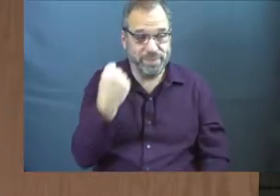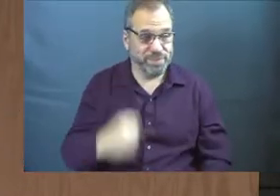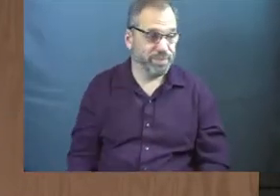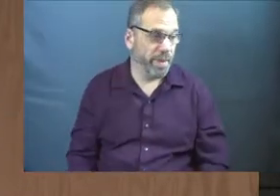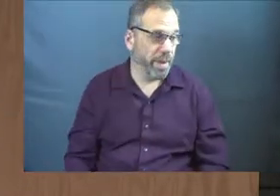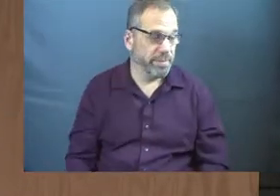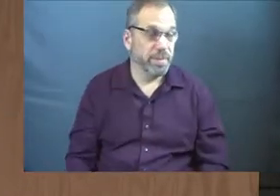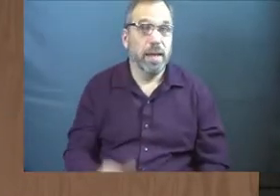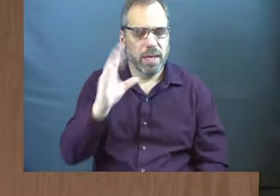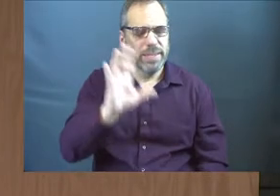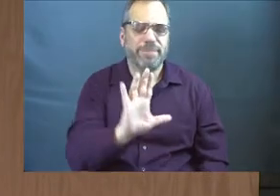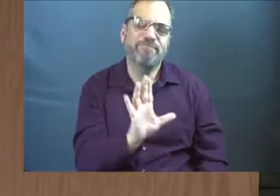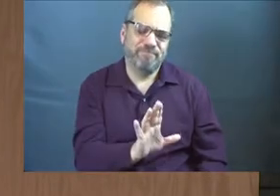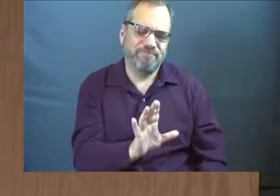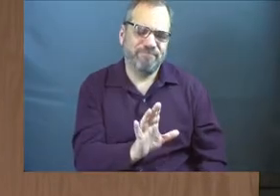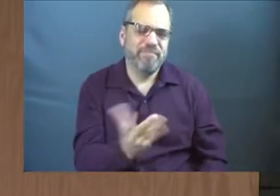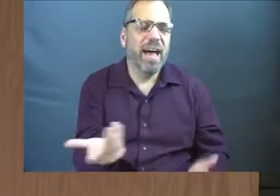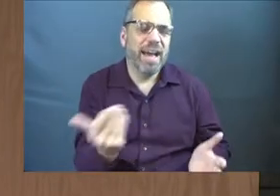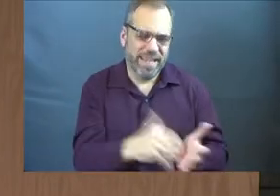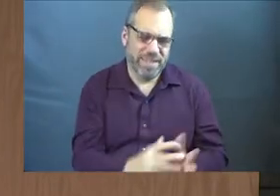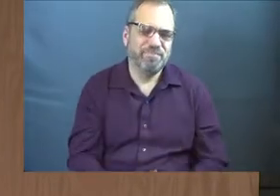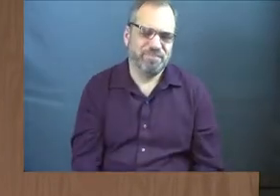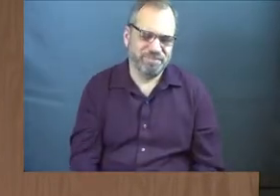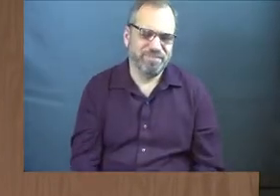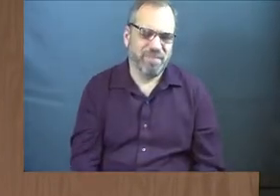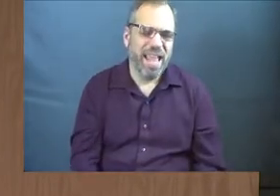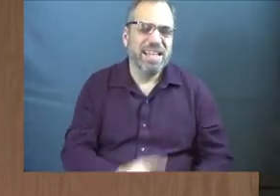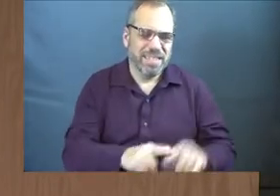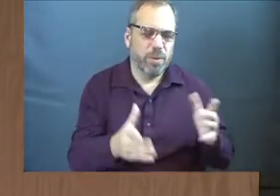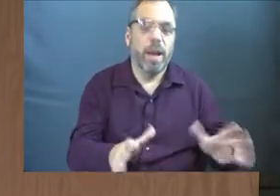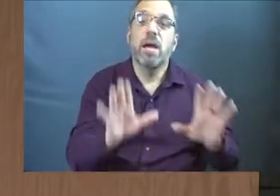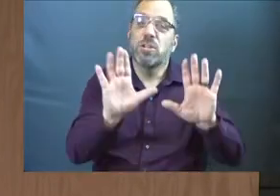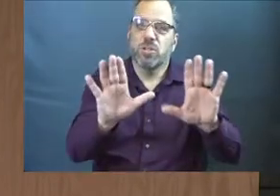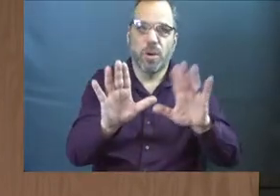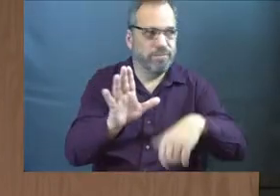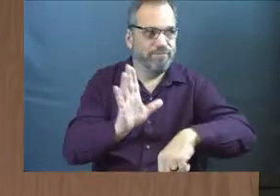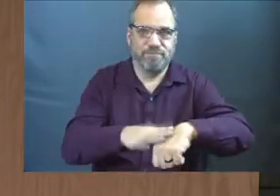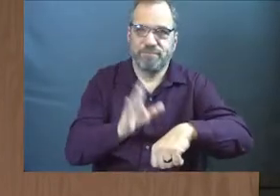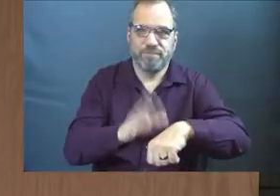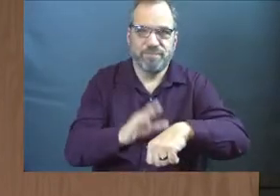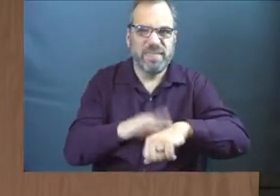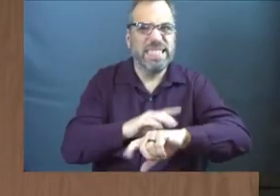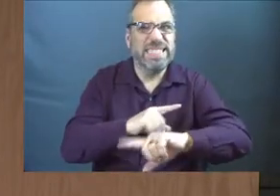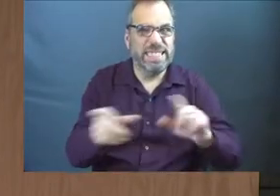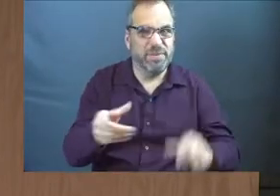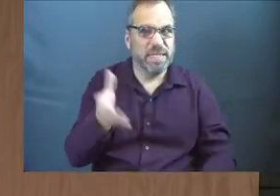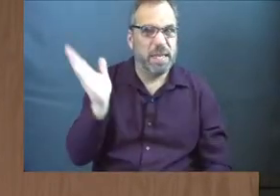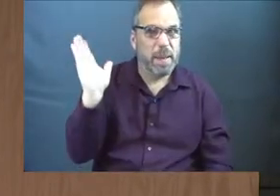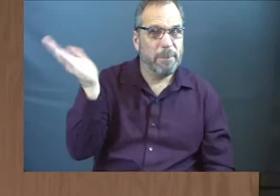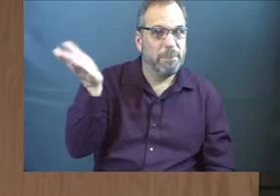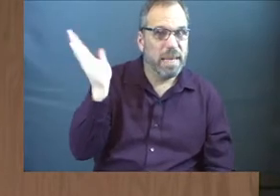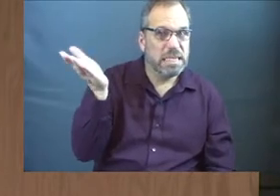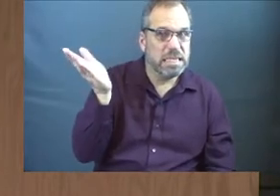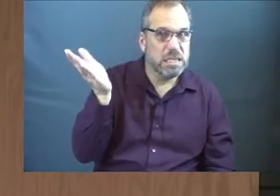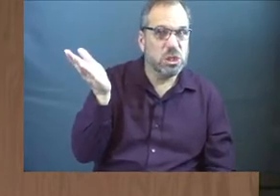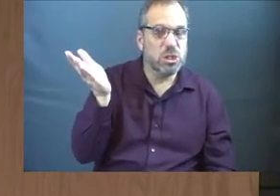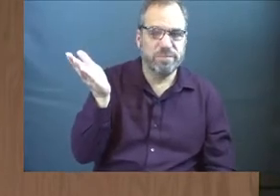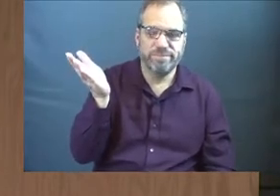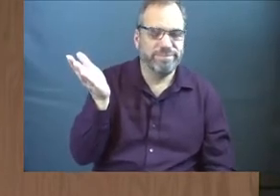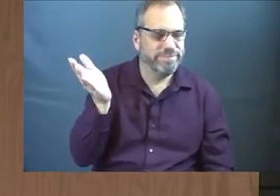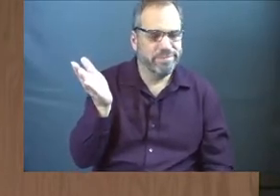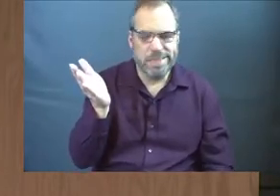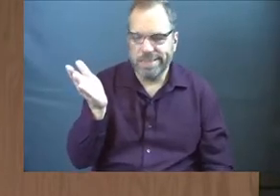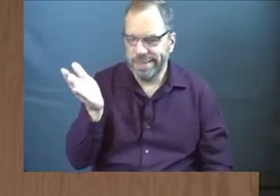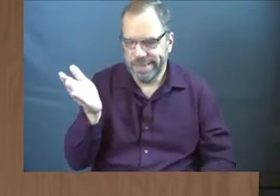But God's like, no, we need it again. And we need it in a different way. So I'm just going to warn you, this is going to be a very different message.